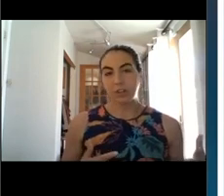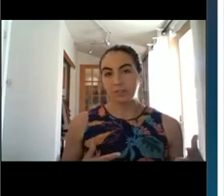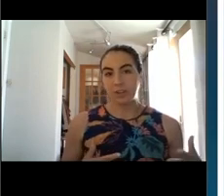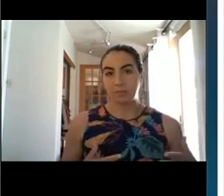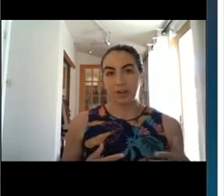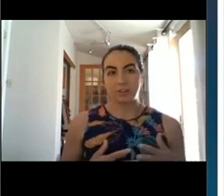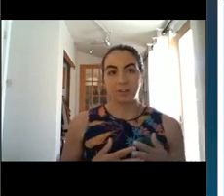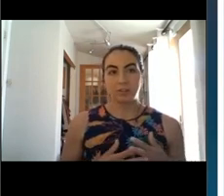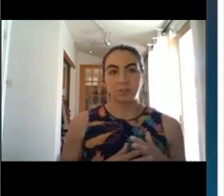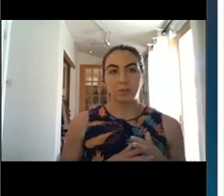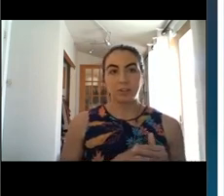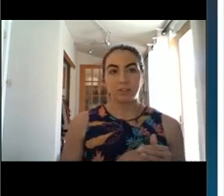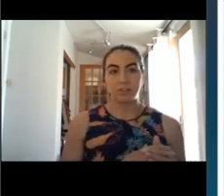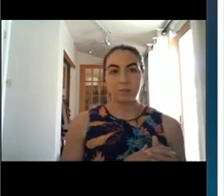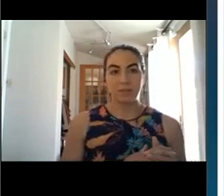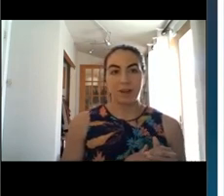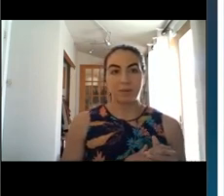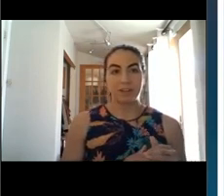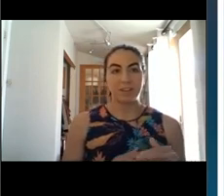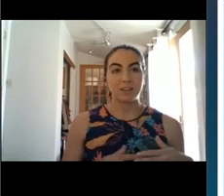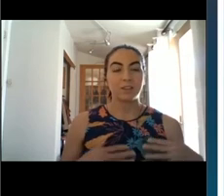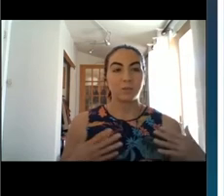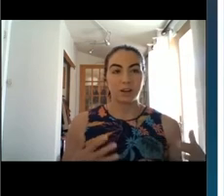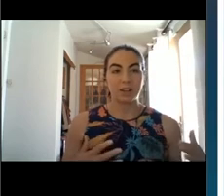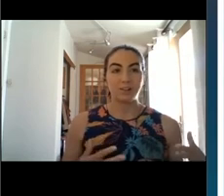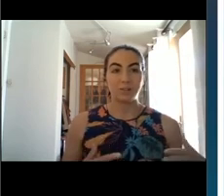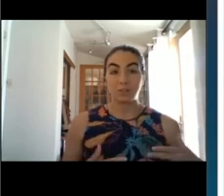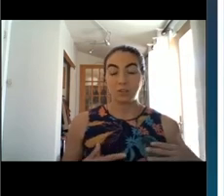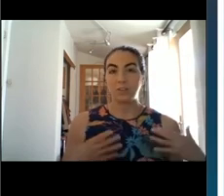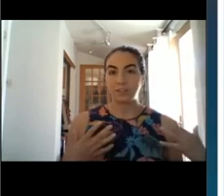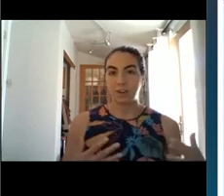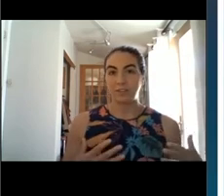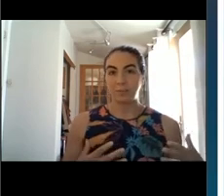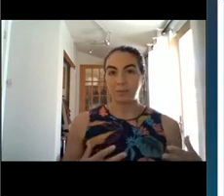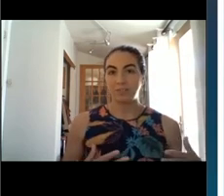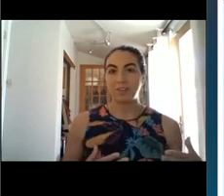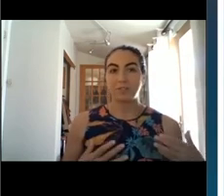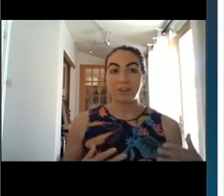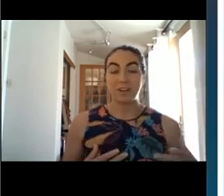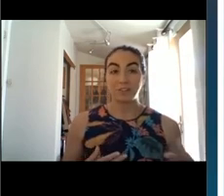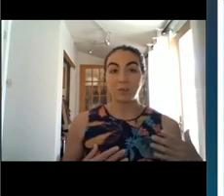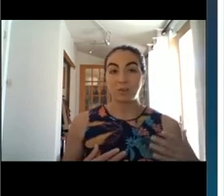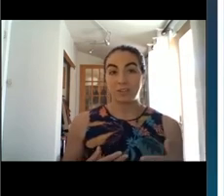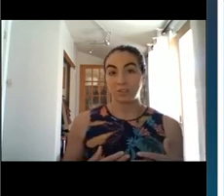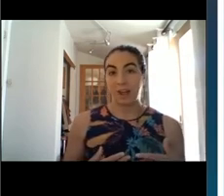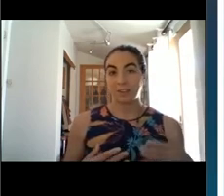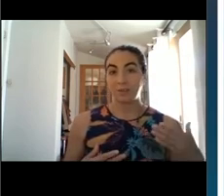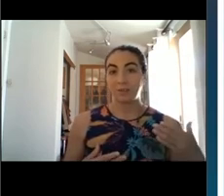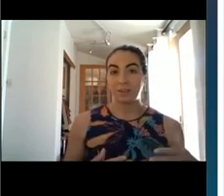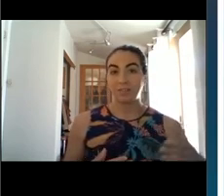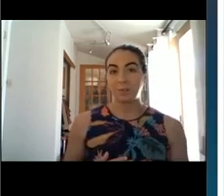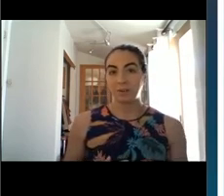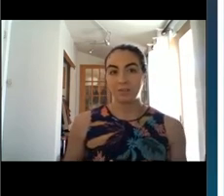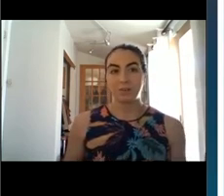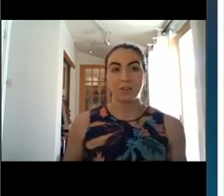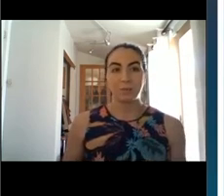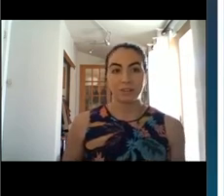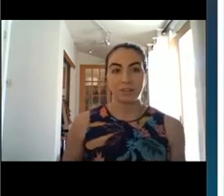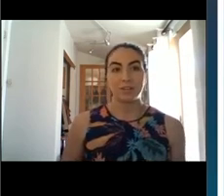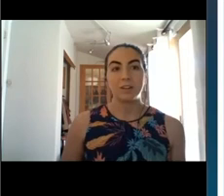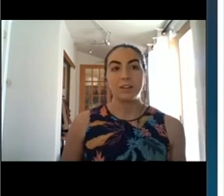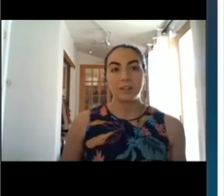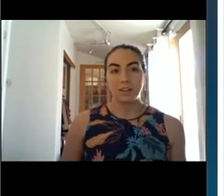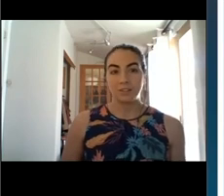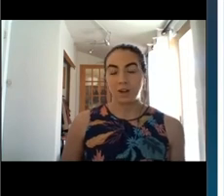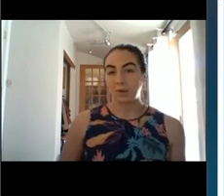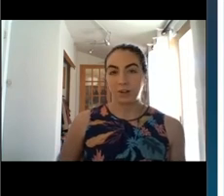As far as gloves, I'm not super concerned about that. But I think walking into a studio, if I saw that the person at the front desk who is interacting with every person who